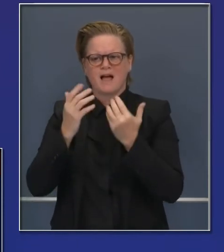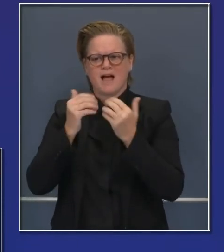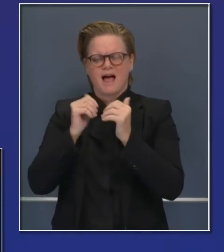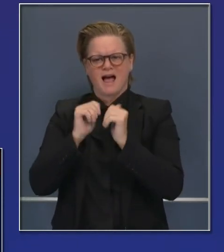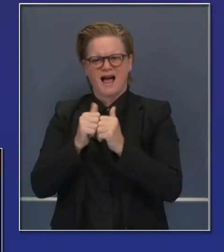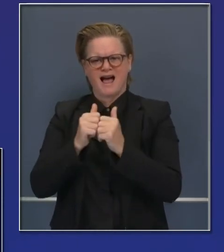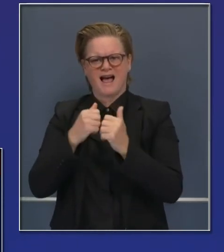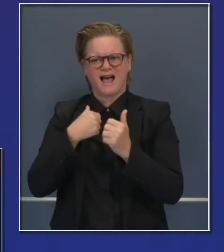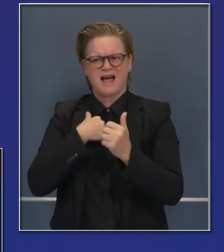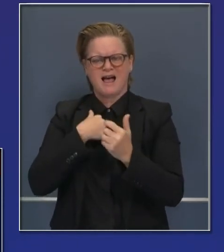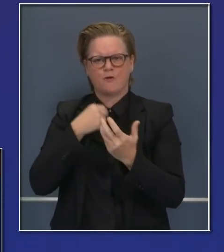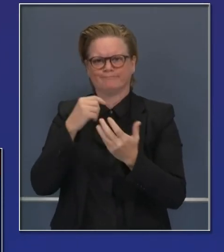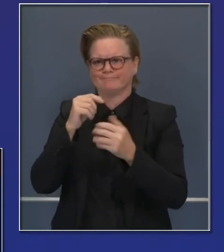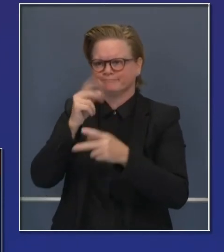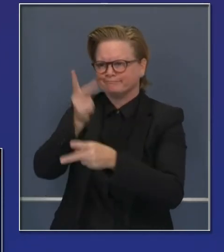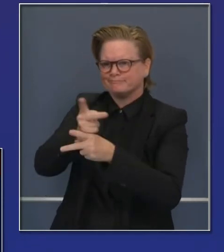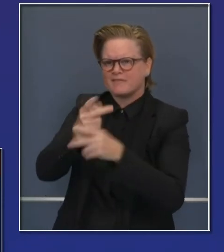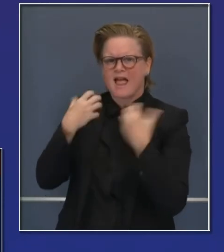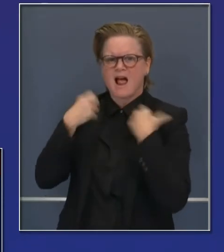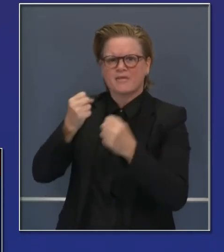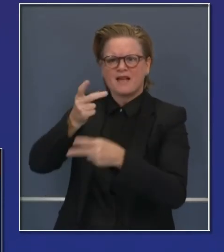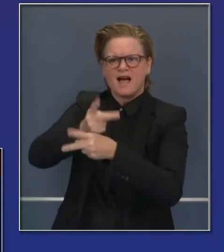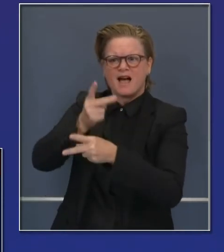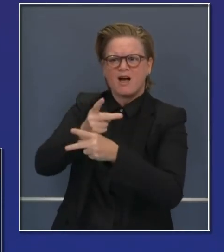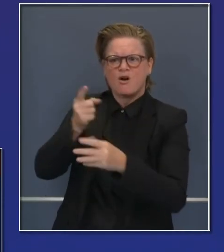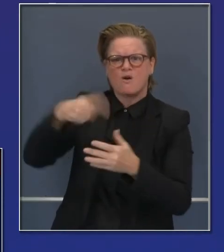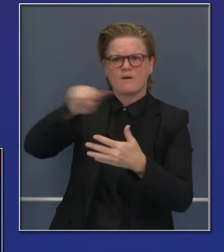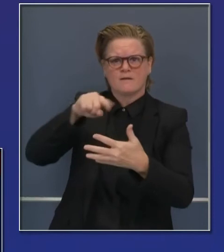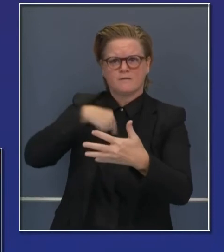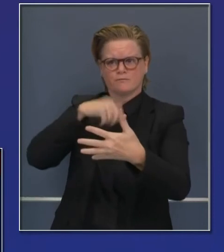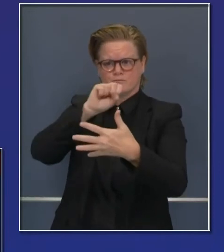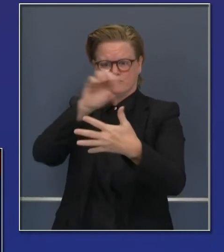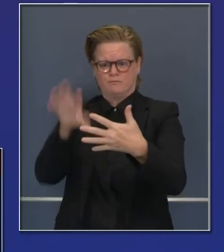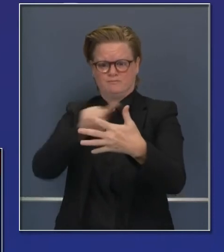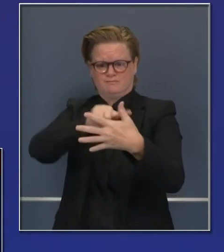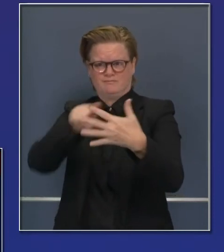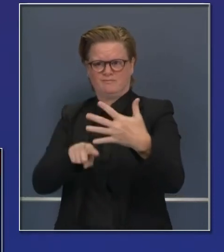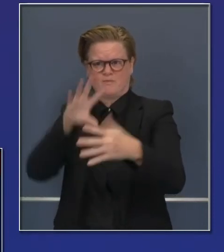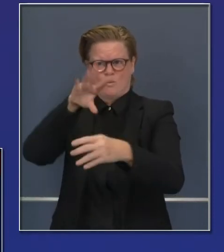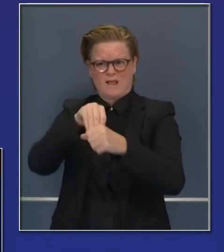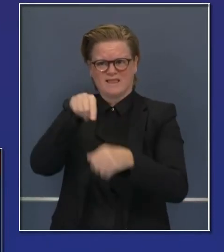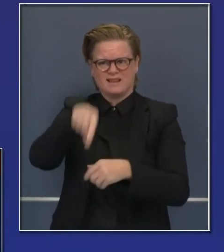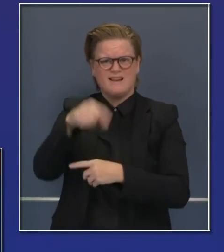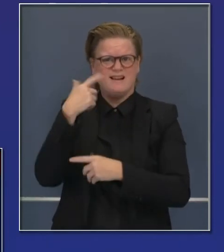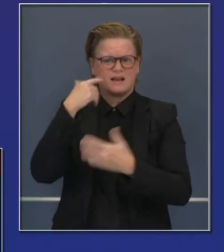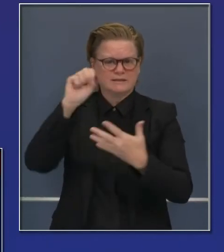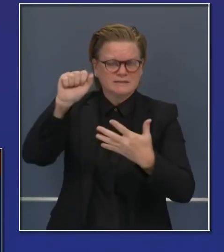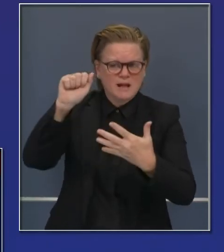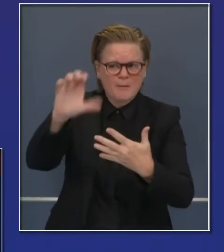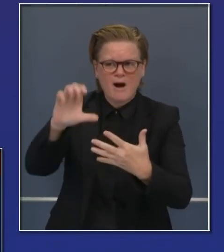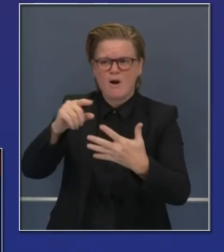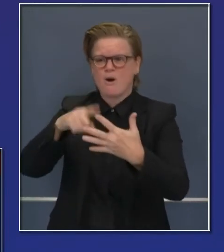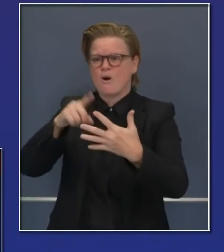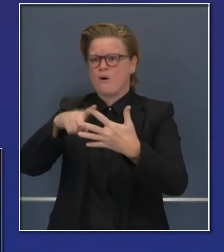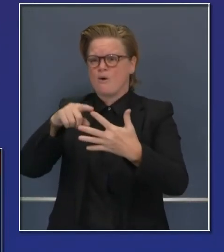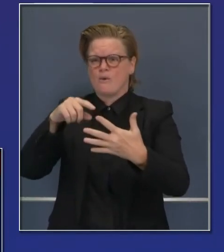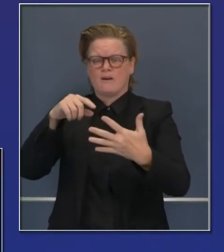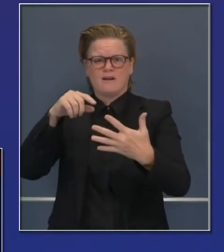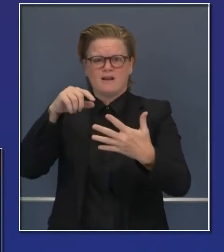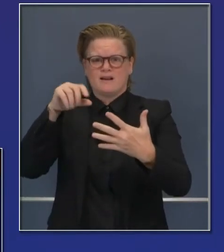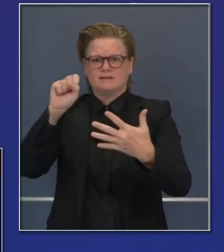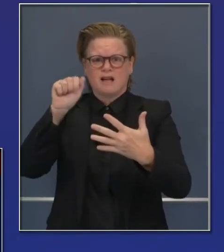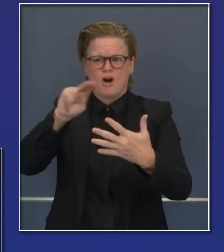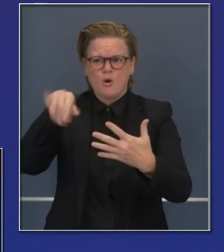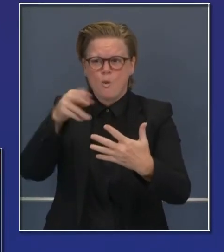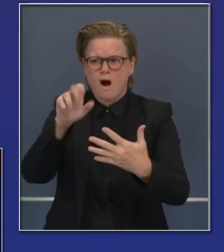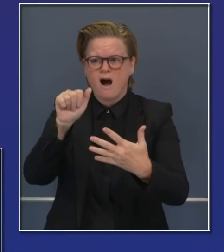5 regions: Northern California, Greater Sacramento Bay Area, San Joaquin Valley, and the larger region in Southern